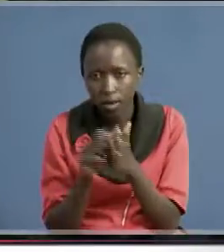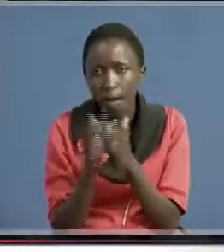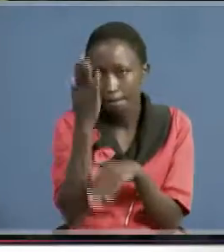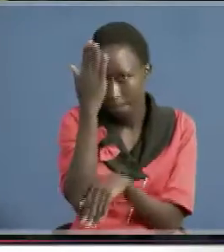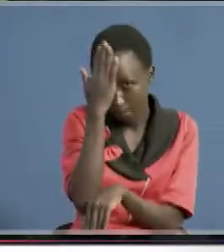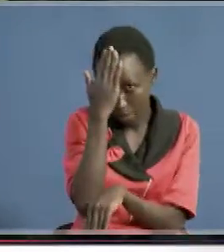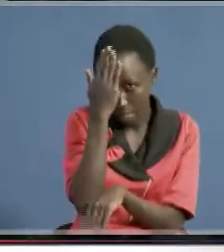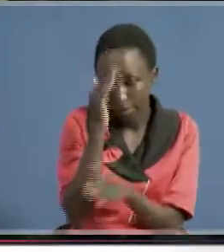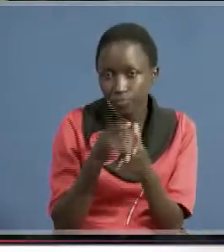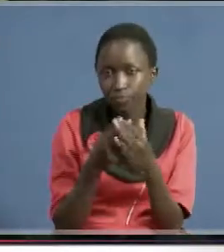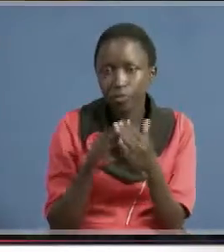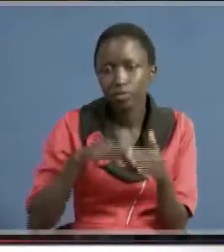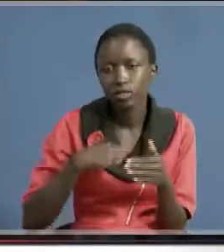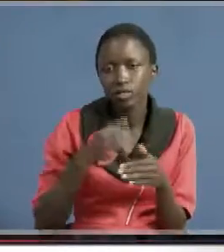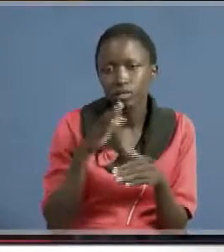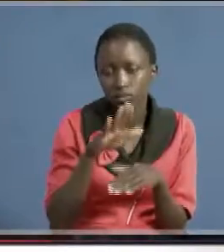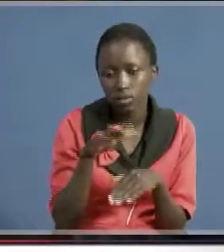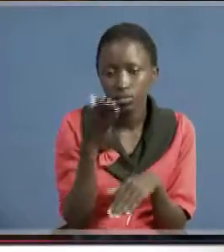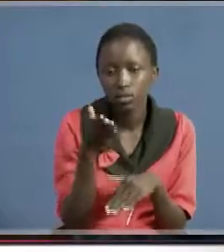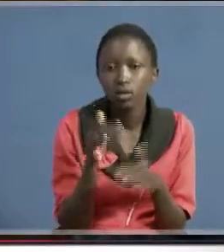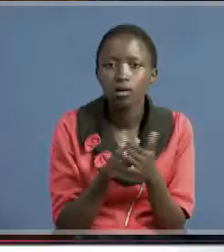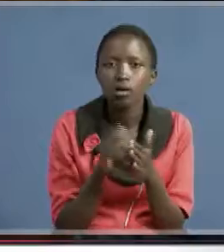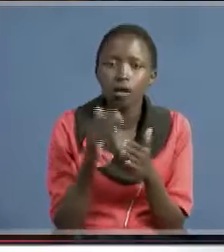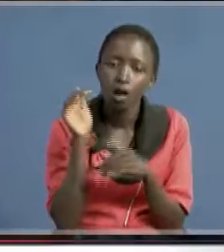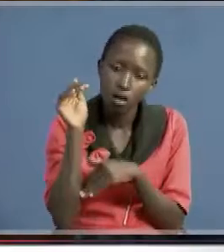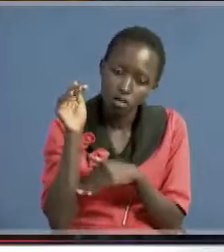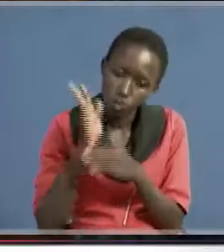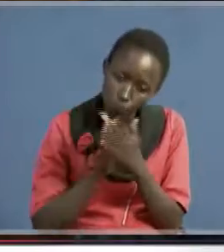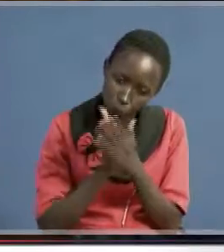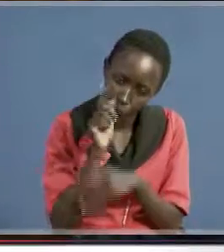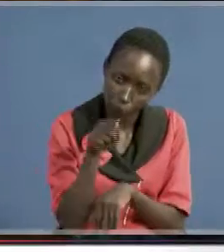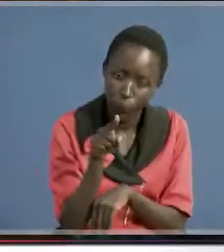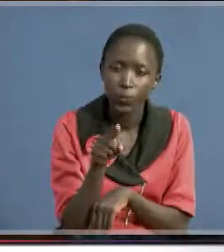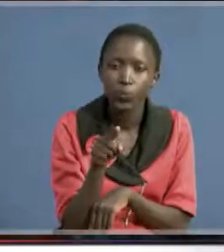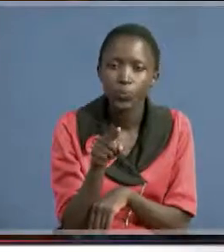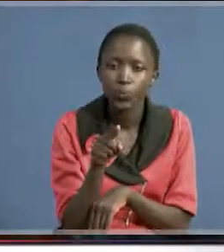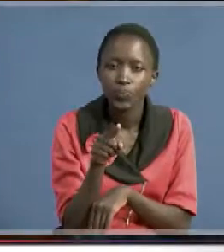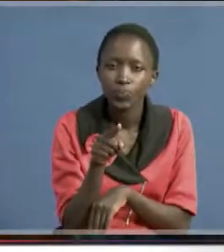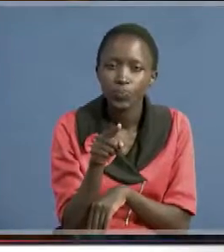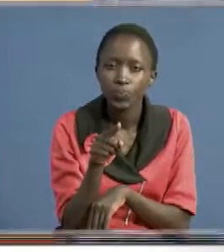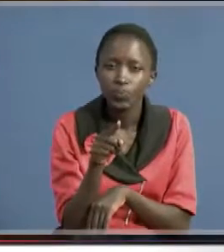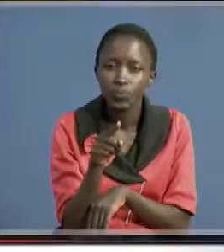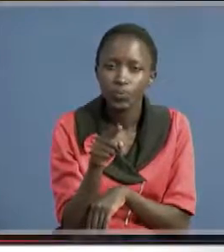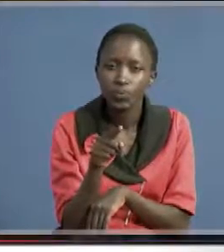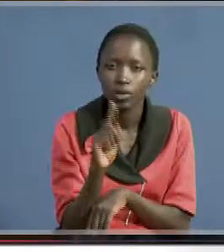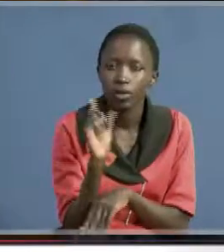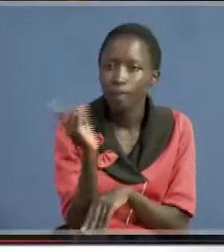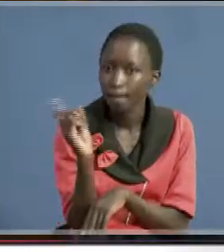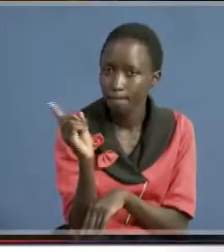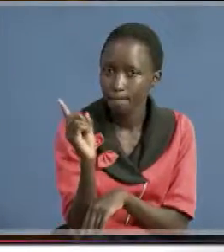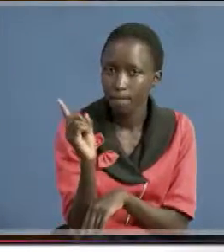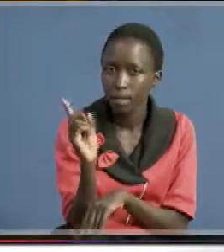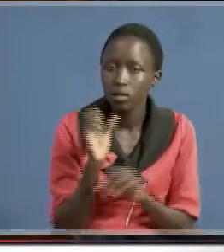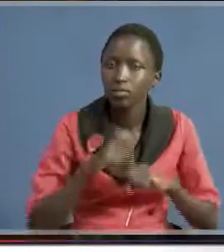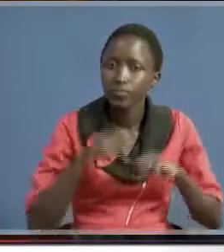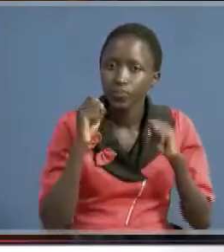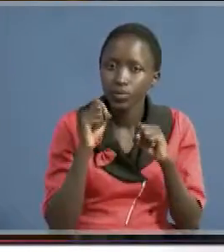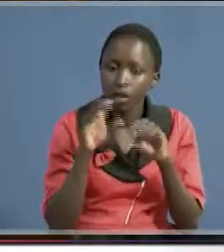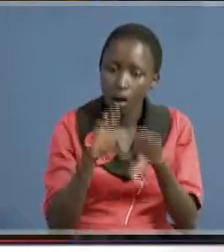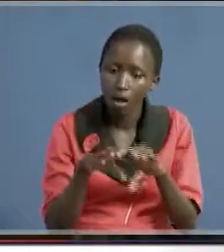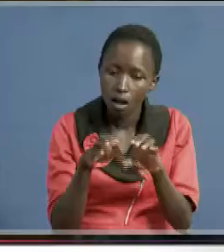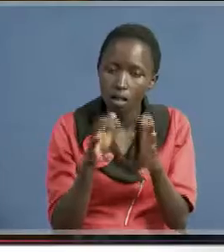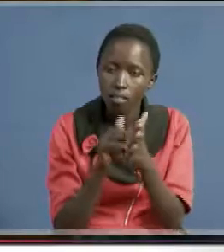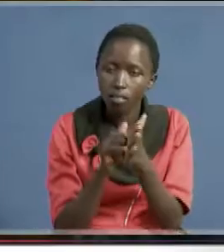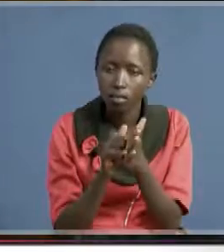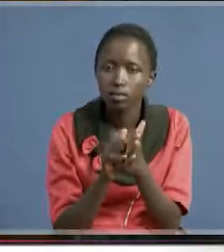Monday as I tour those areas. But I would also request through you, the Cabinet Secretary in charge of agriculture,